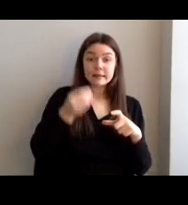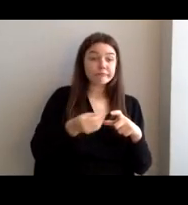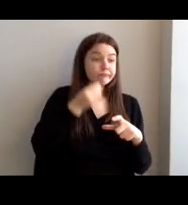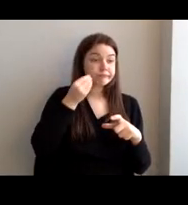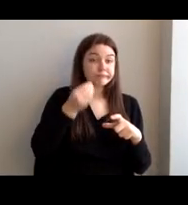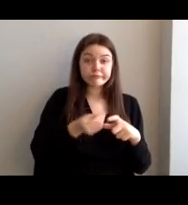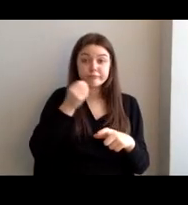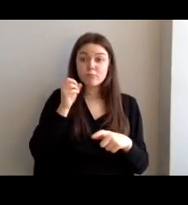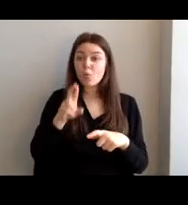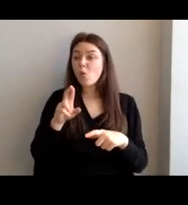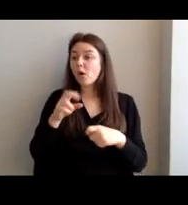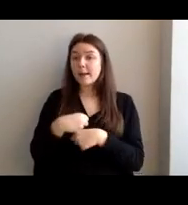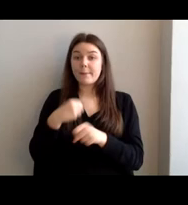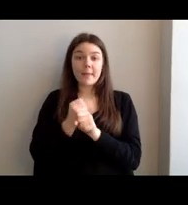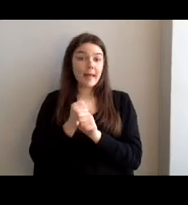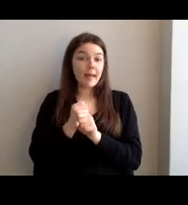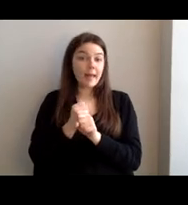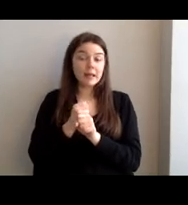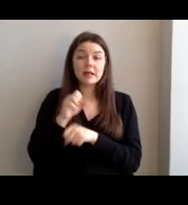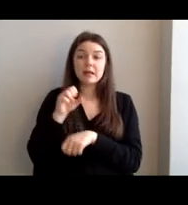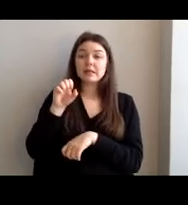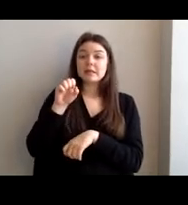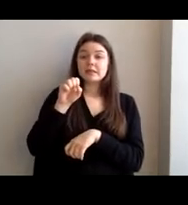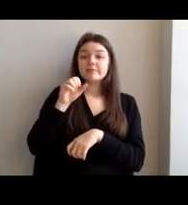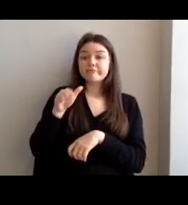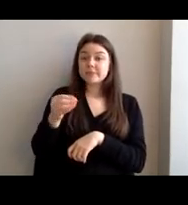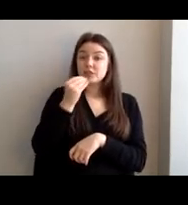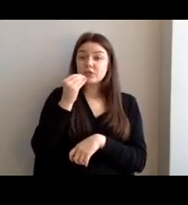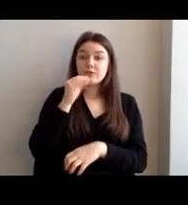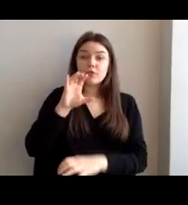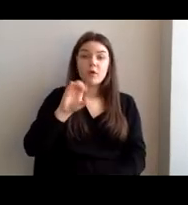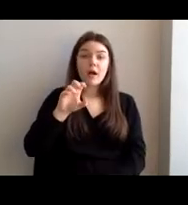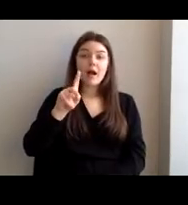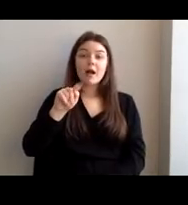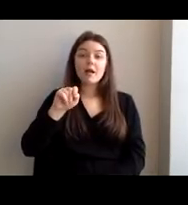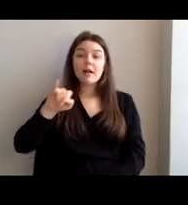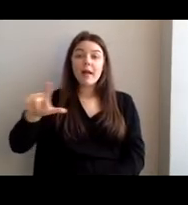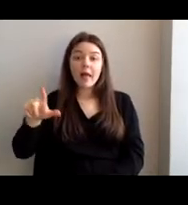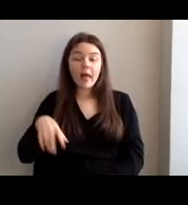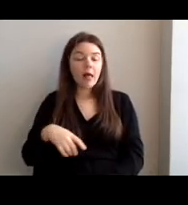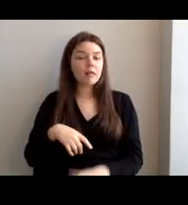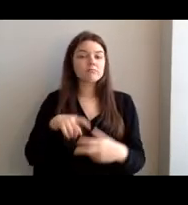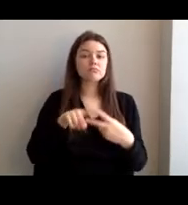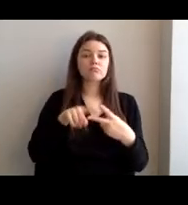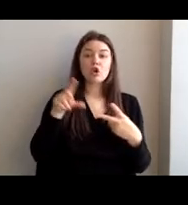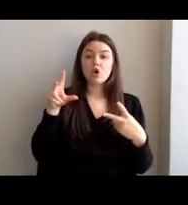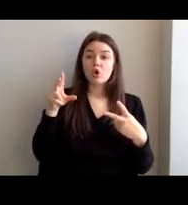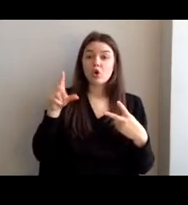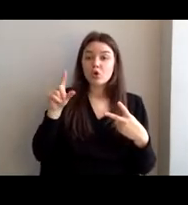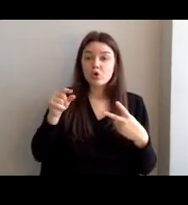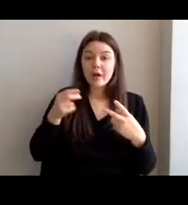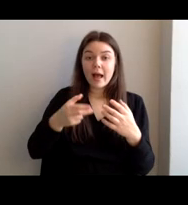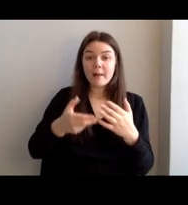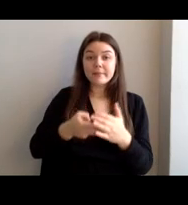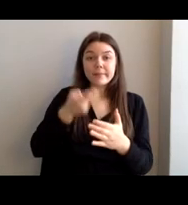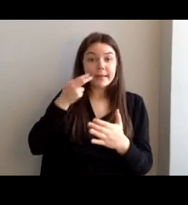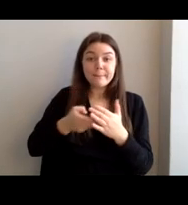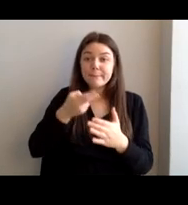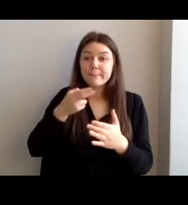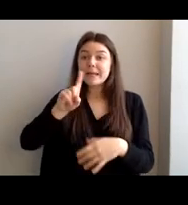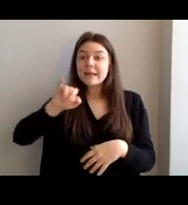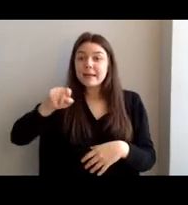make seafood cocktail or crab cocktail out of it, or a crab dip, or a crab melt, or gosh, I could